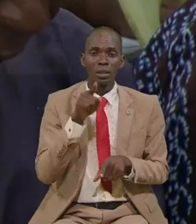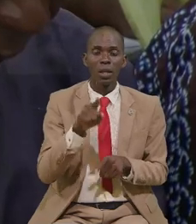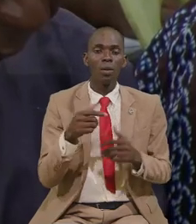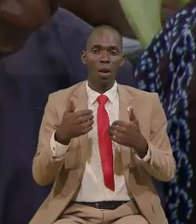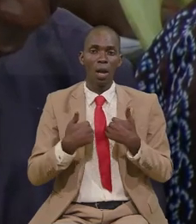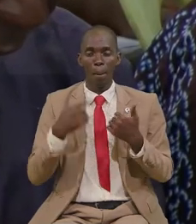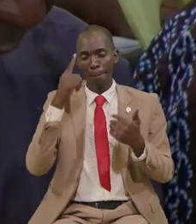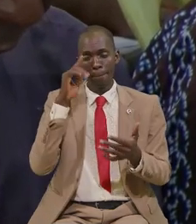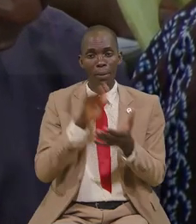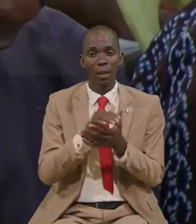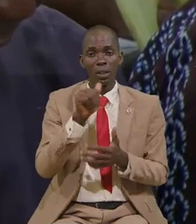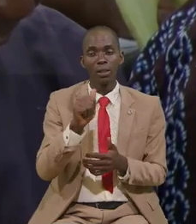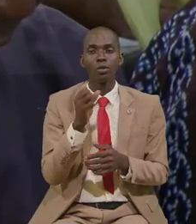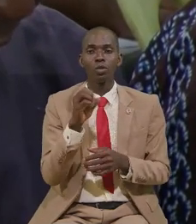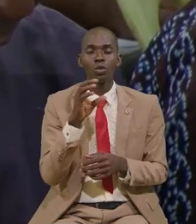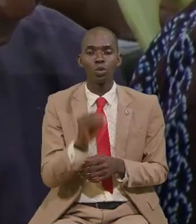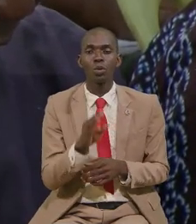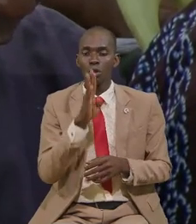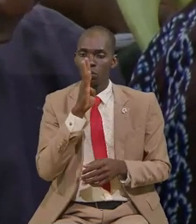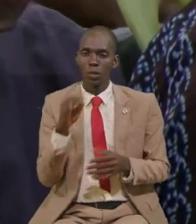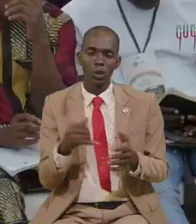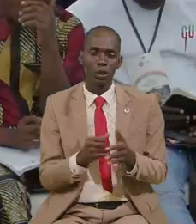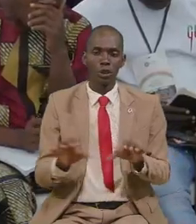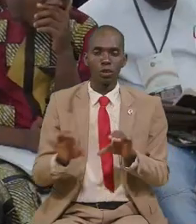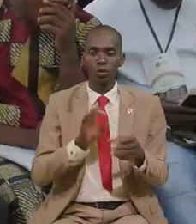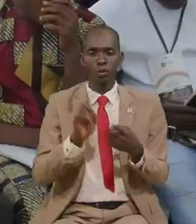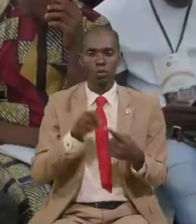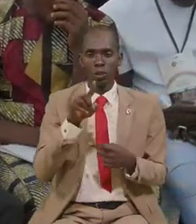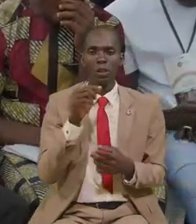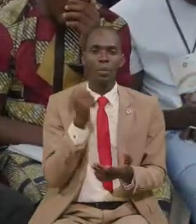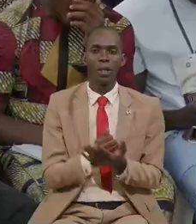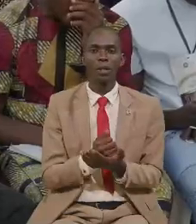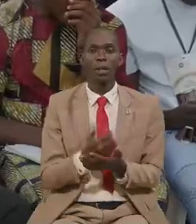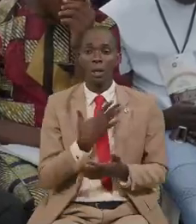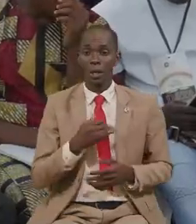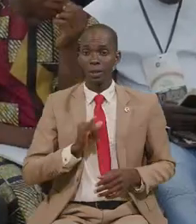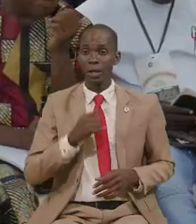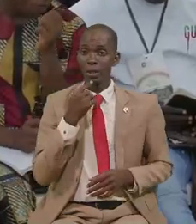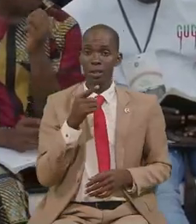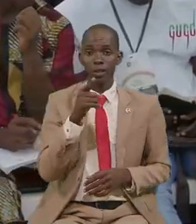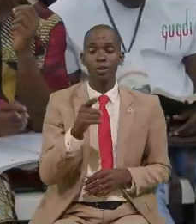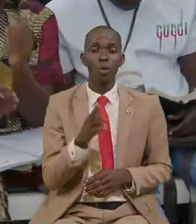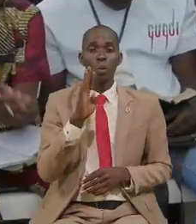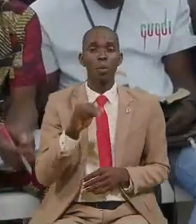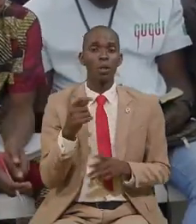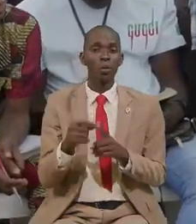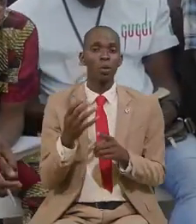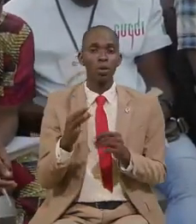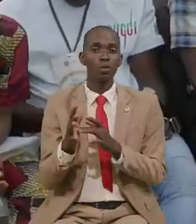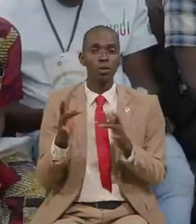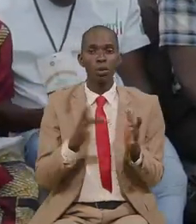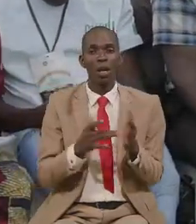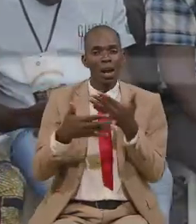believed, so be done unto thee. And I tell you by the words of Jesus, after